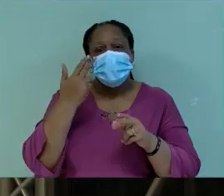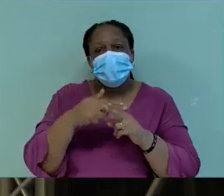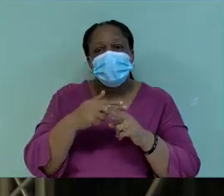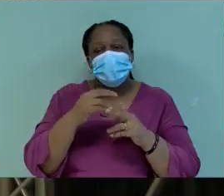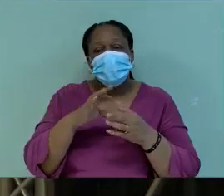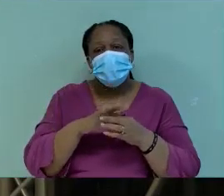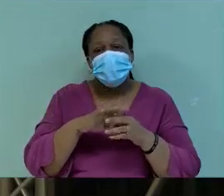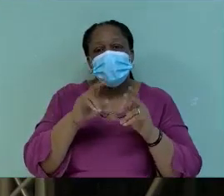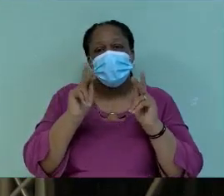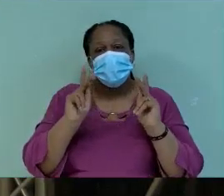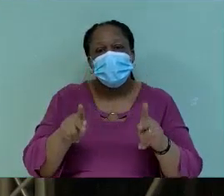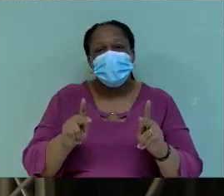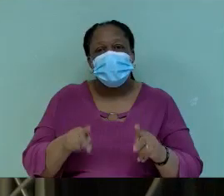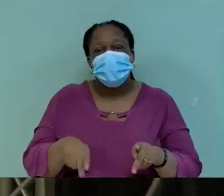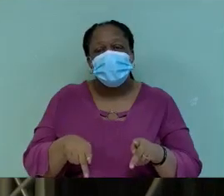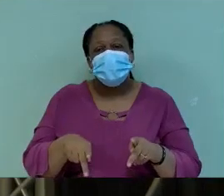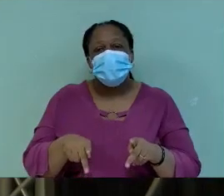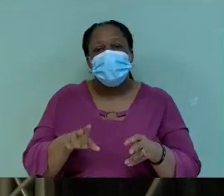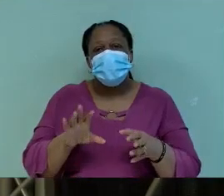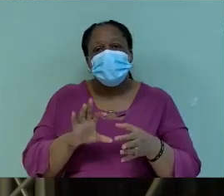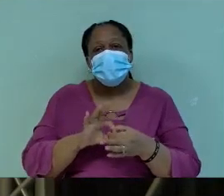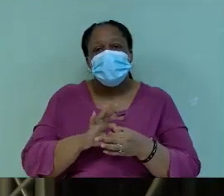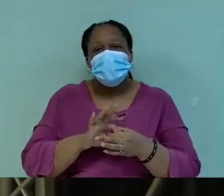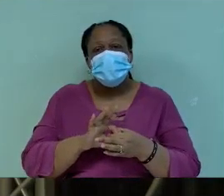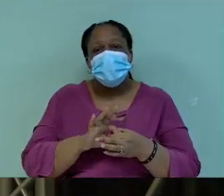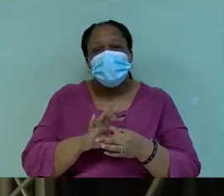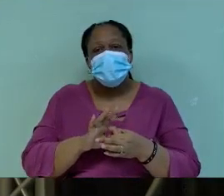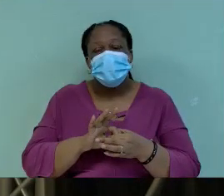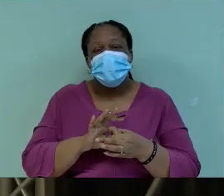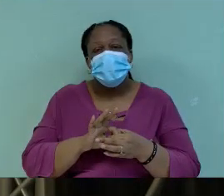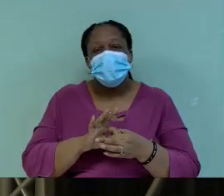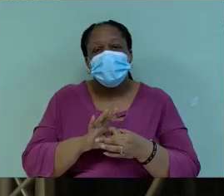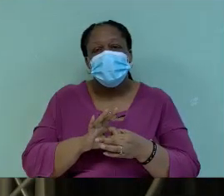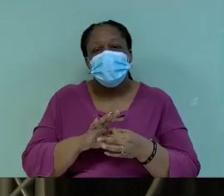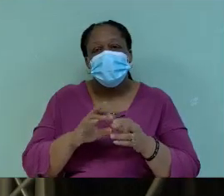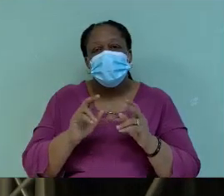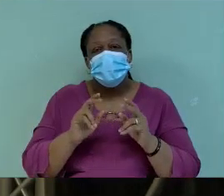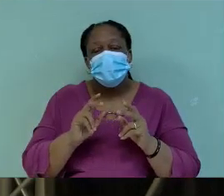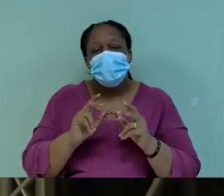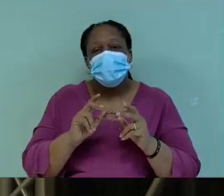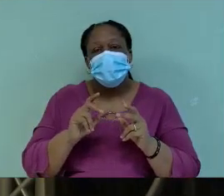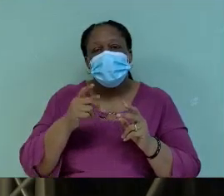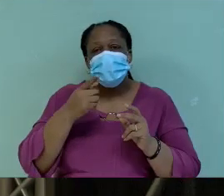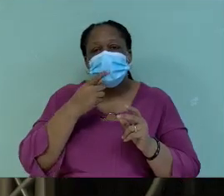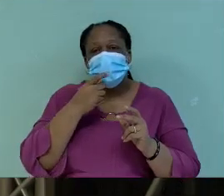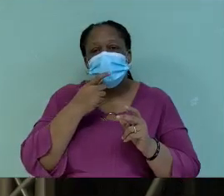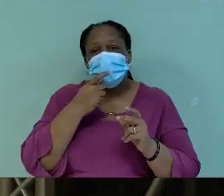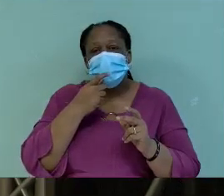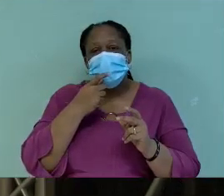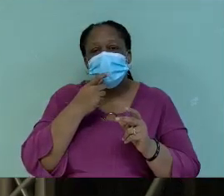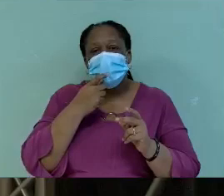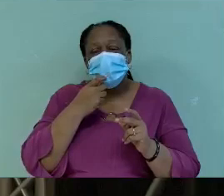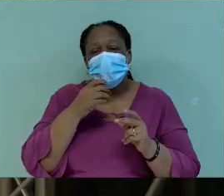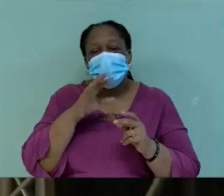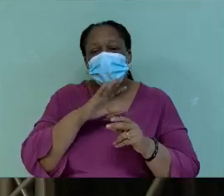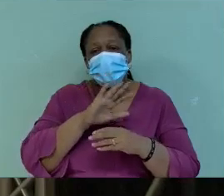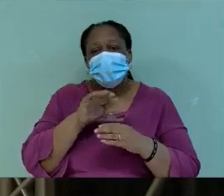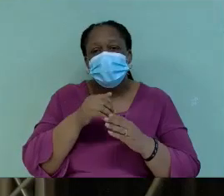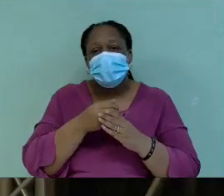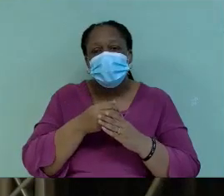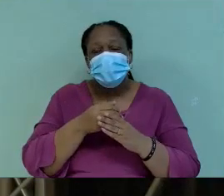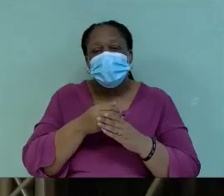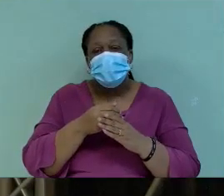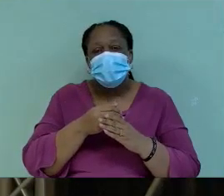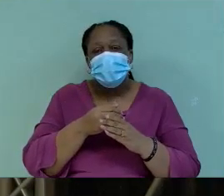Richard, 4. Michelle Greenaway, 5. Juliska Morton, 6. Shah Matthews, 7.